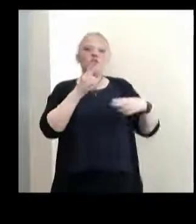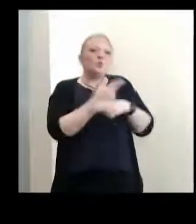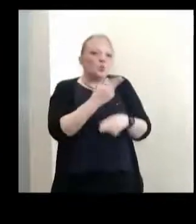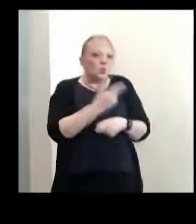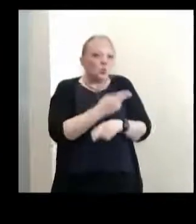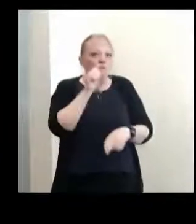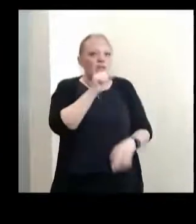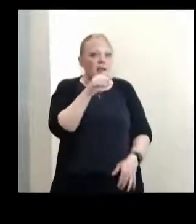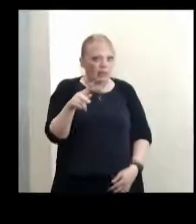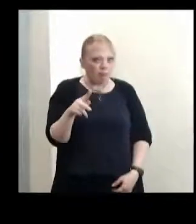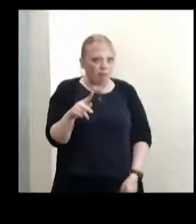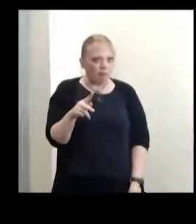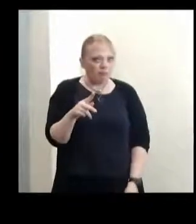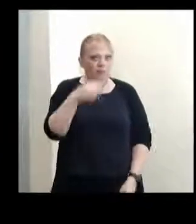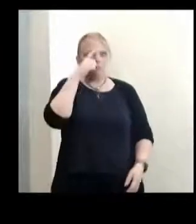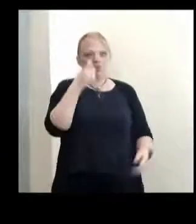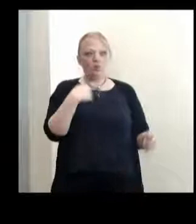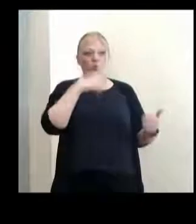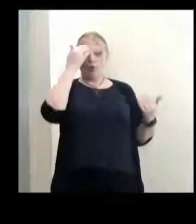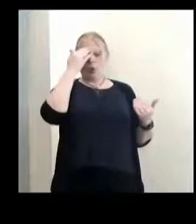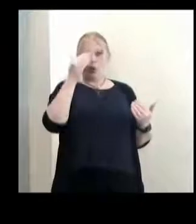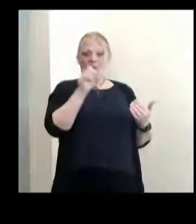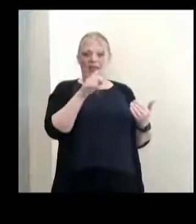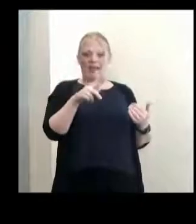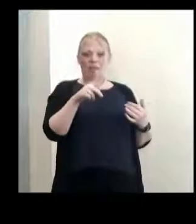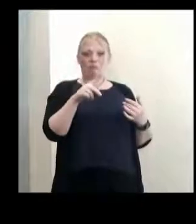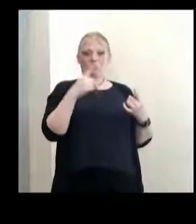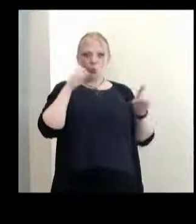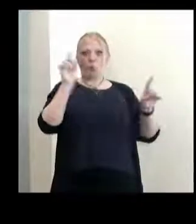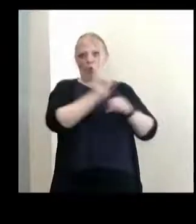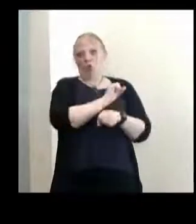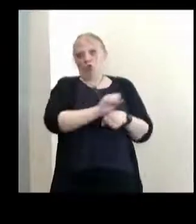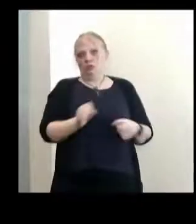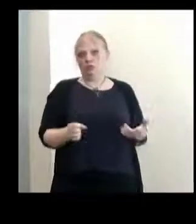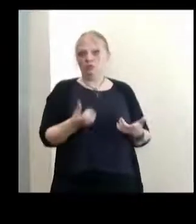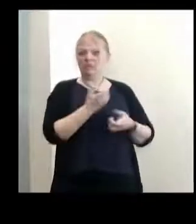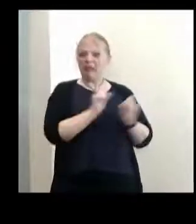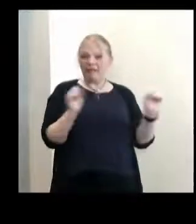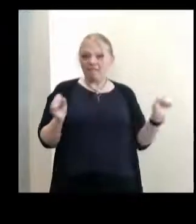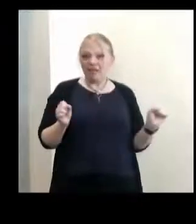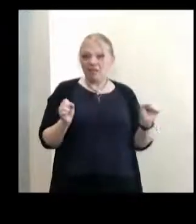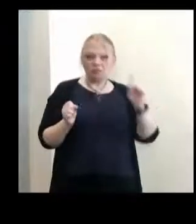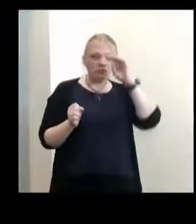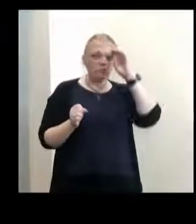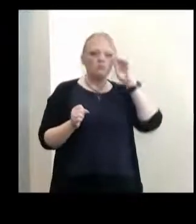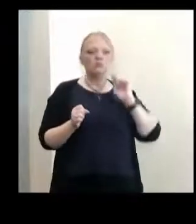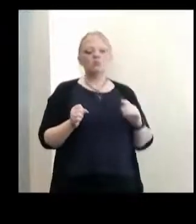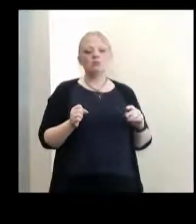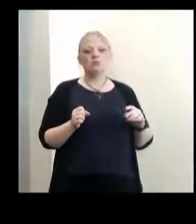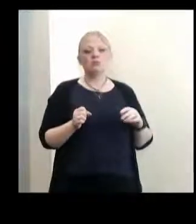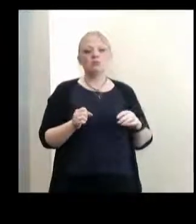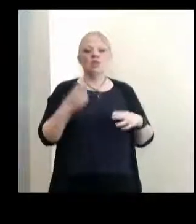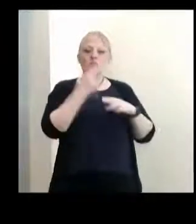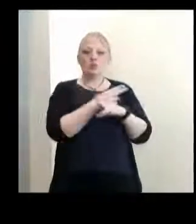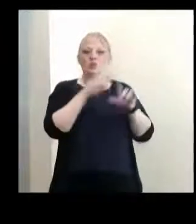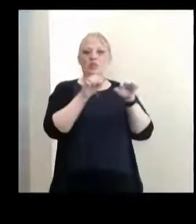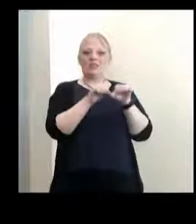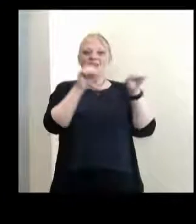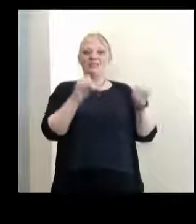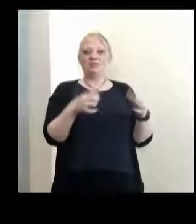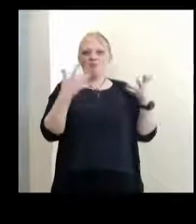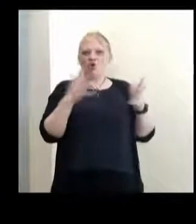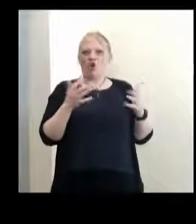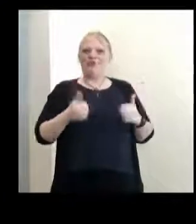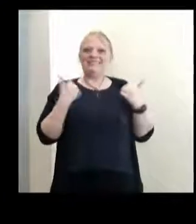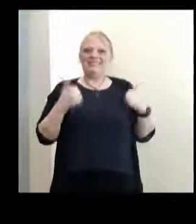app because we know that is an app that works, it is safe, and it is utilizing the system that already exists